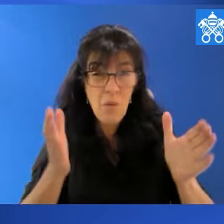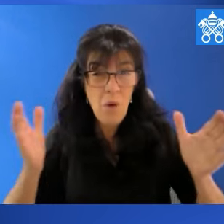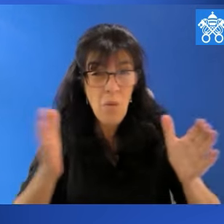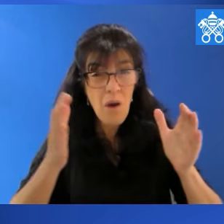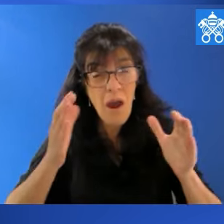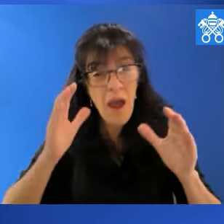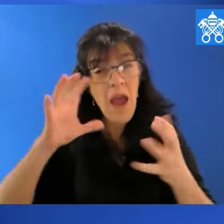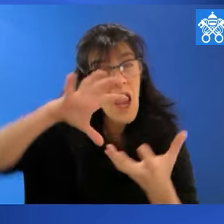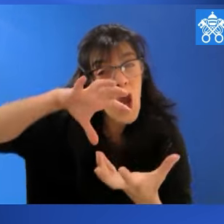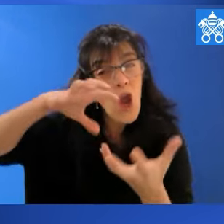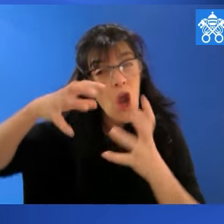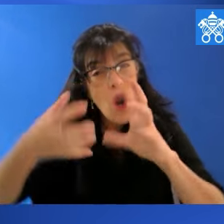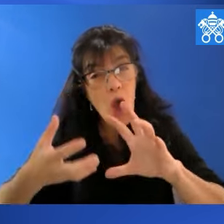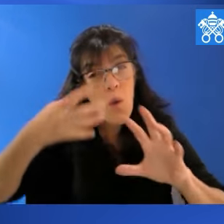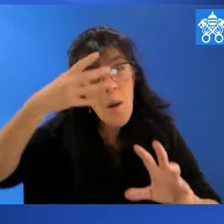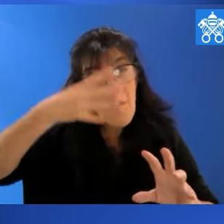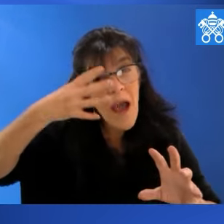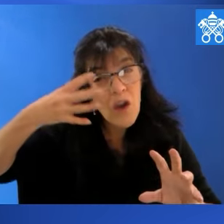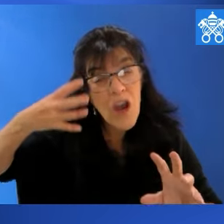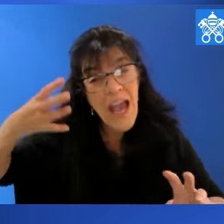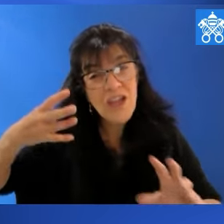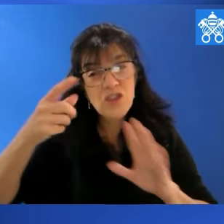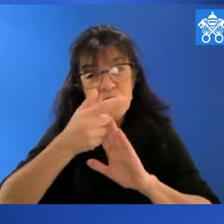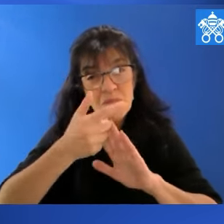governance of migration based on justice,